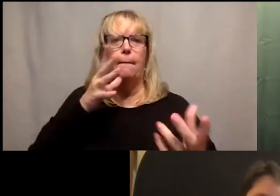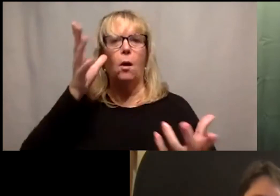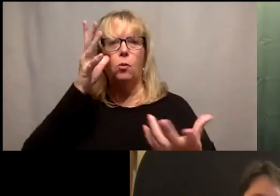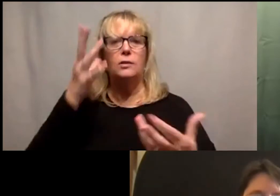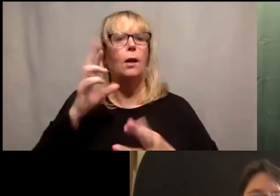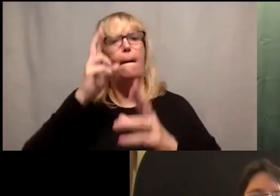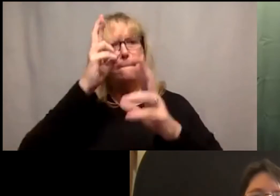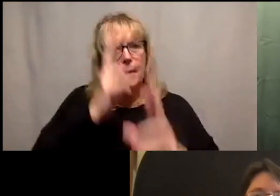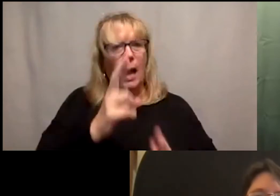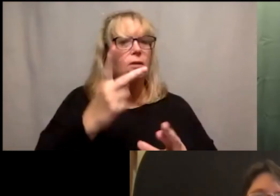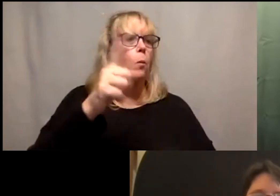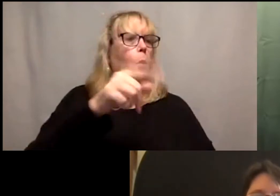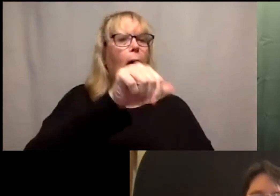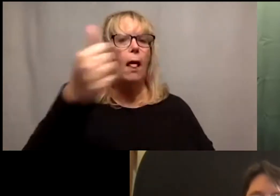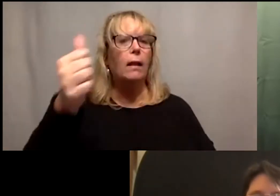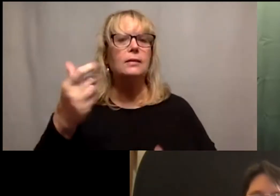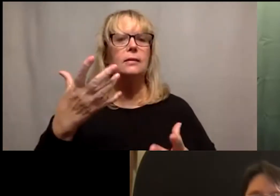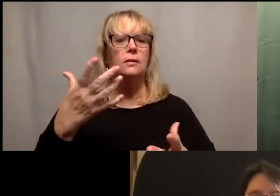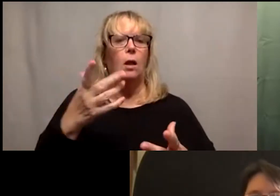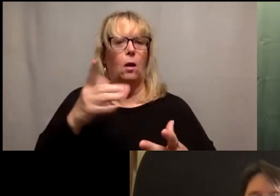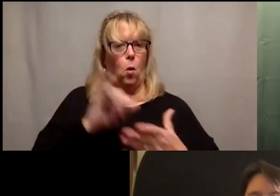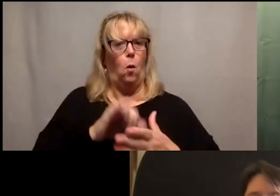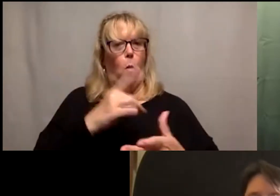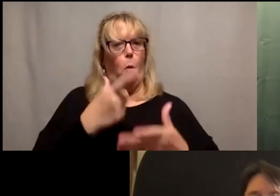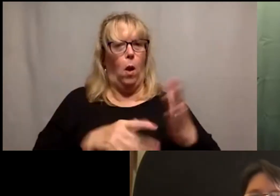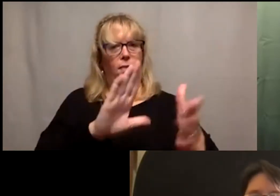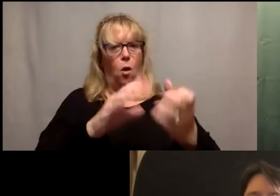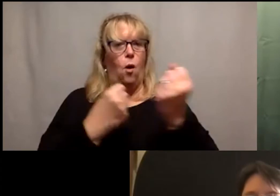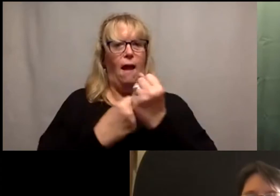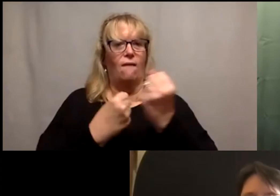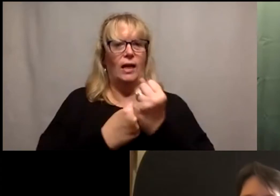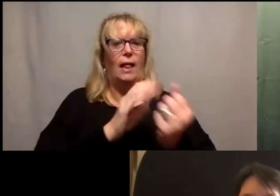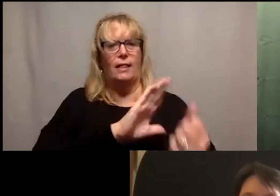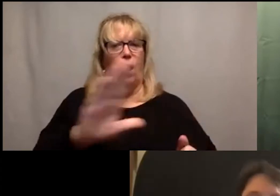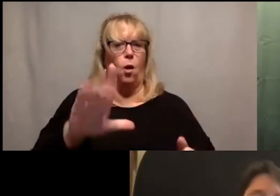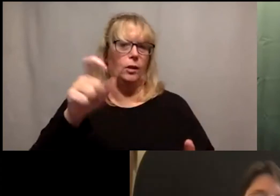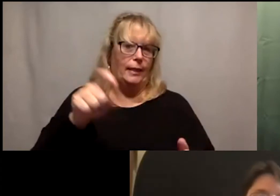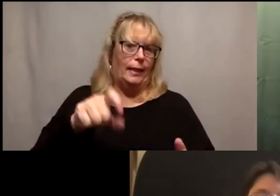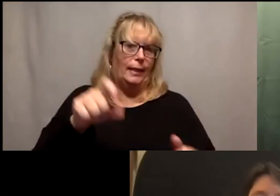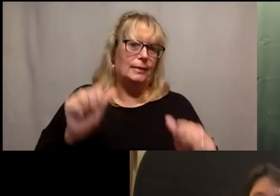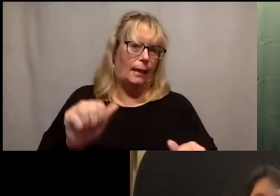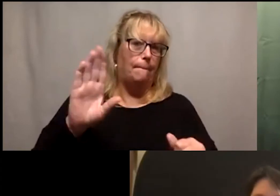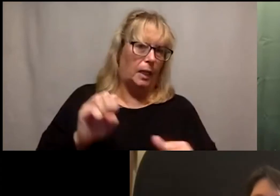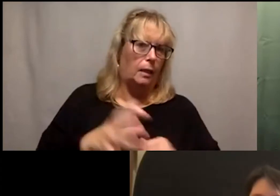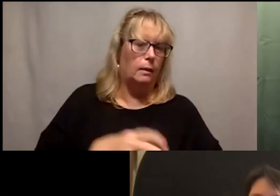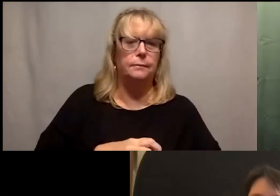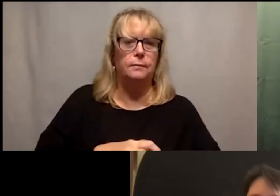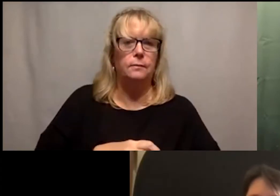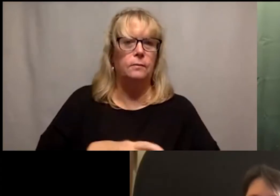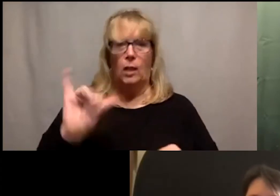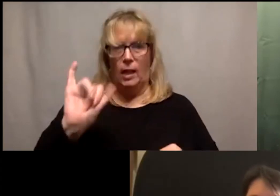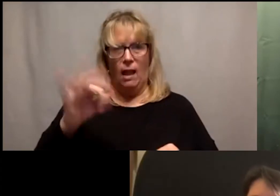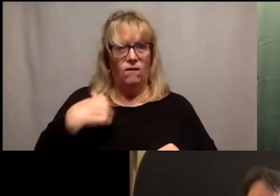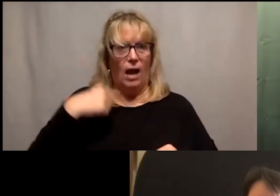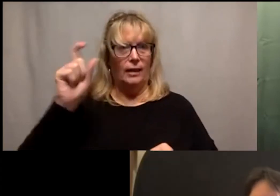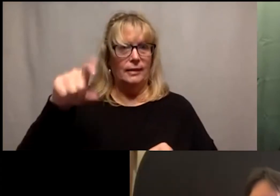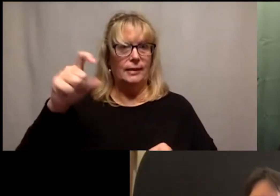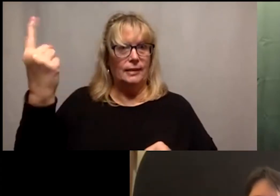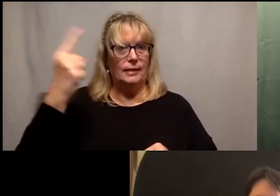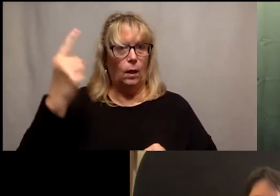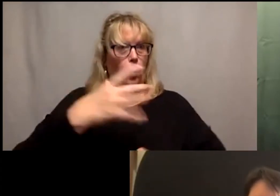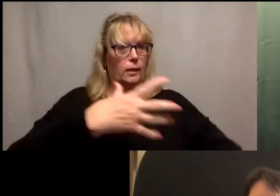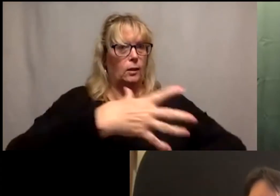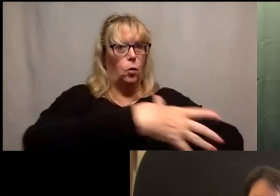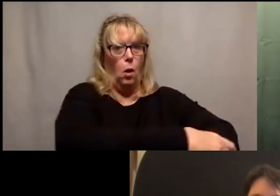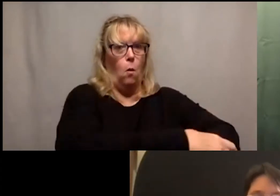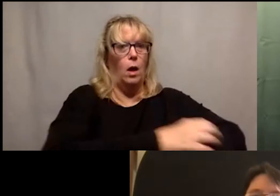anyone else, of advocating for what your needs specifically would be. If you need someone to guide you, tell them,